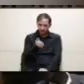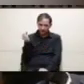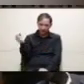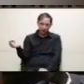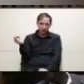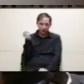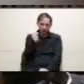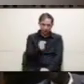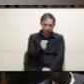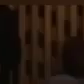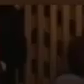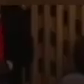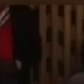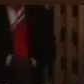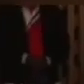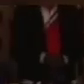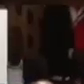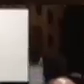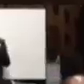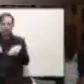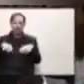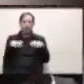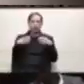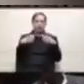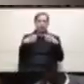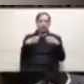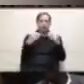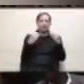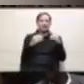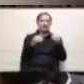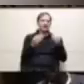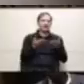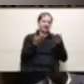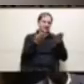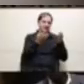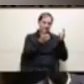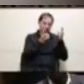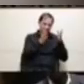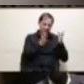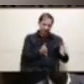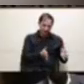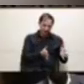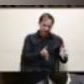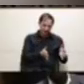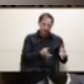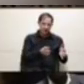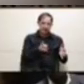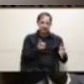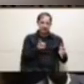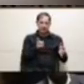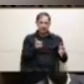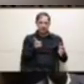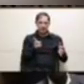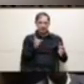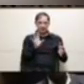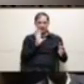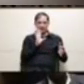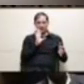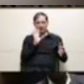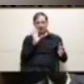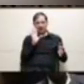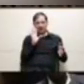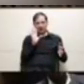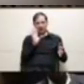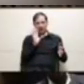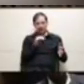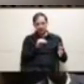appointed as an acting corporate service director. And then the municipality did request secondment from